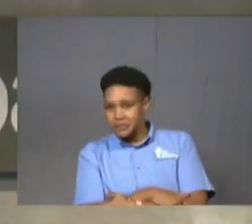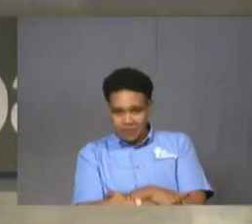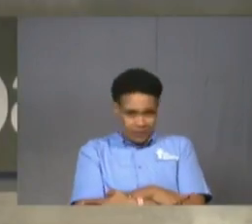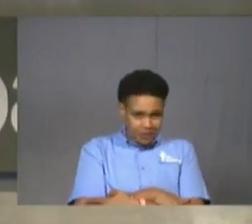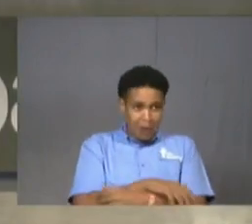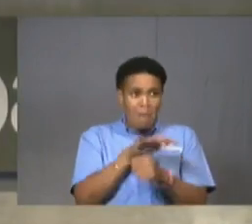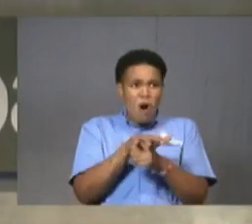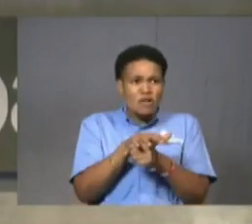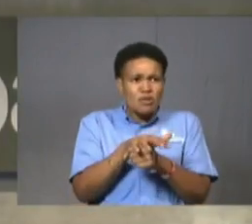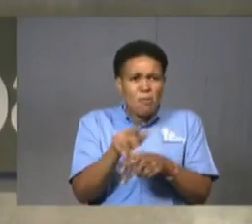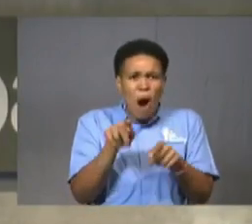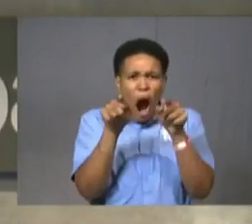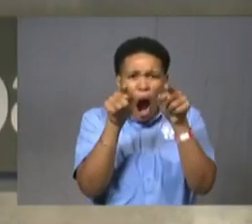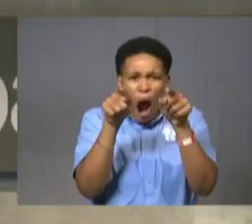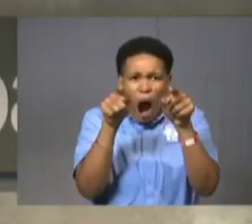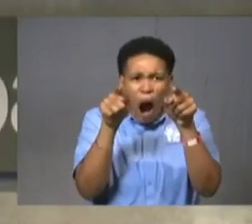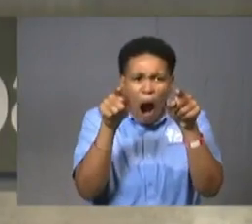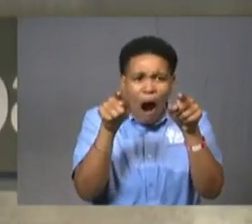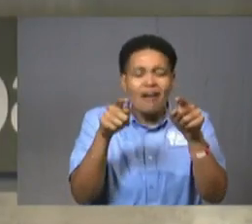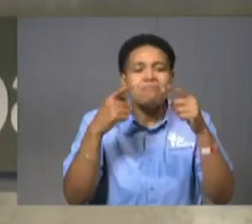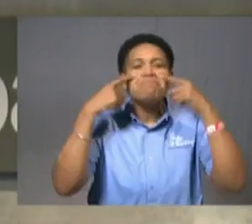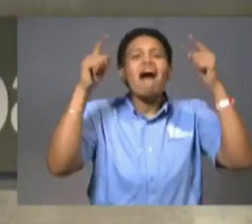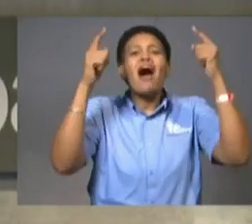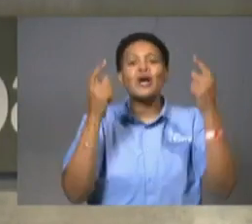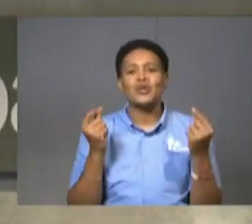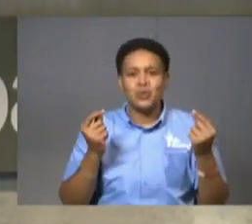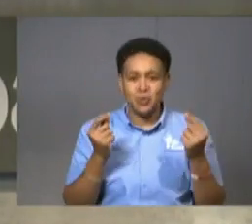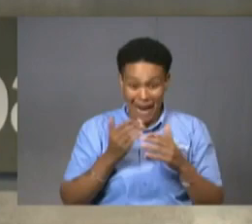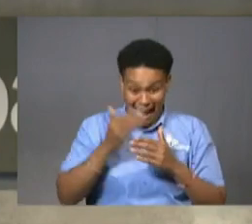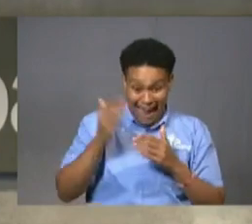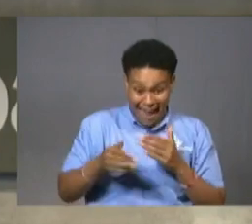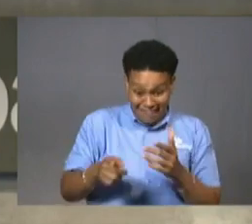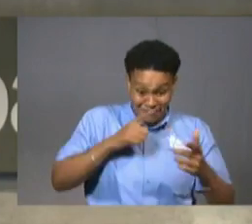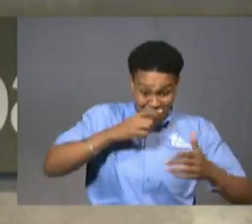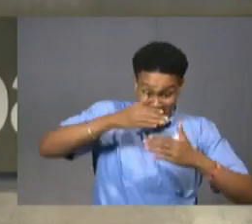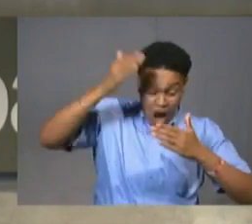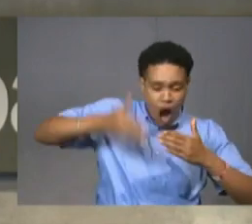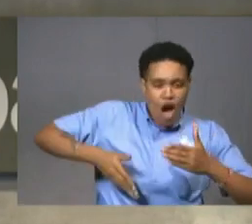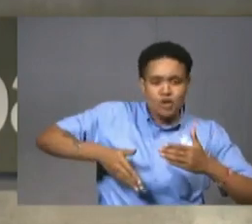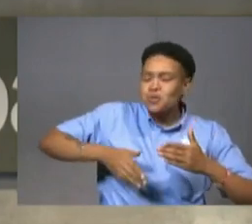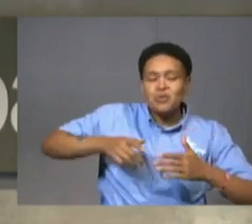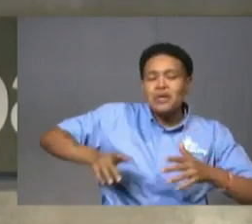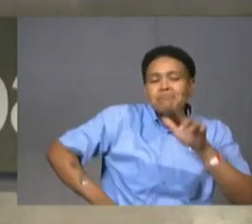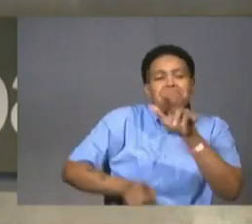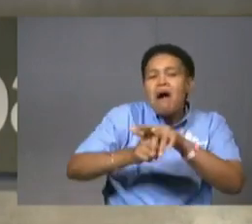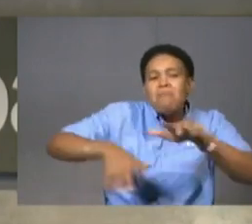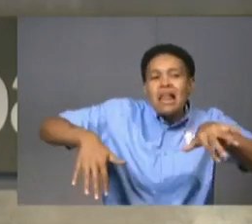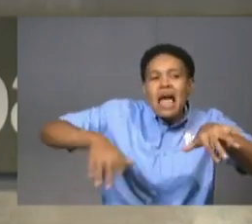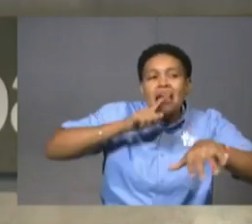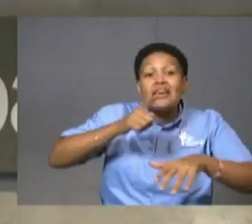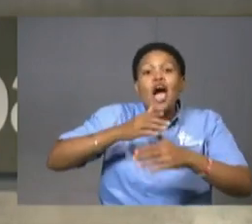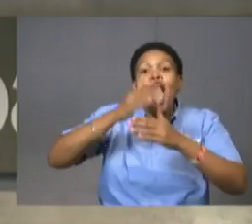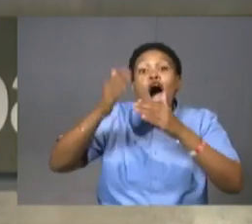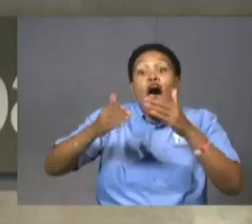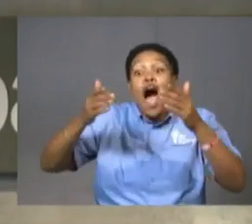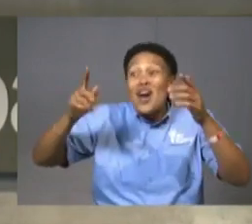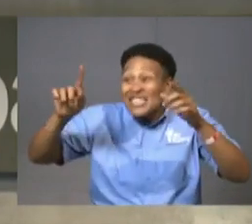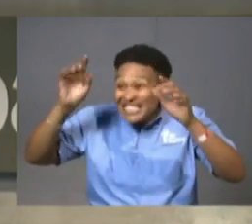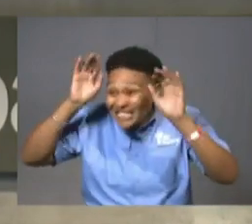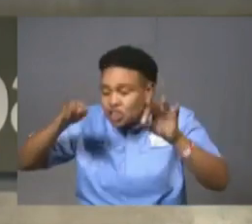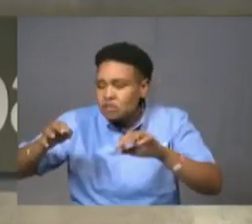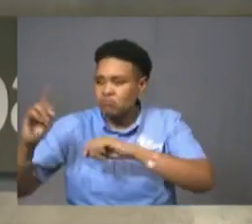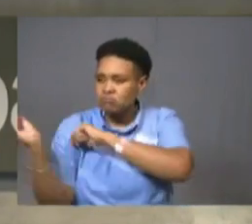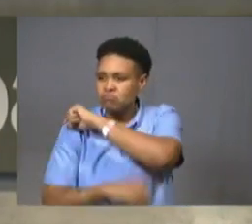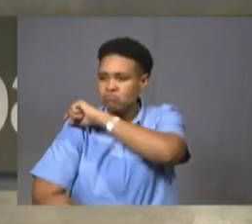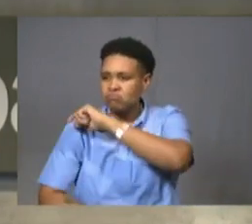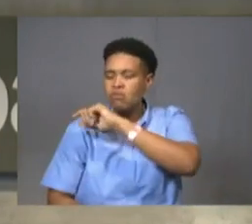at the end, the consequences did not arise to the consequences that have arisen under Prime Minister Andrew Holness. We